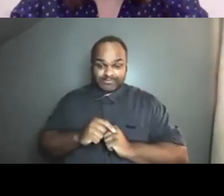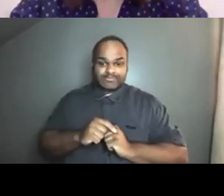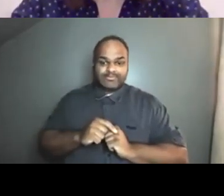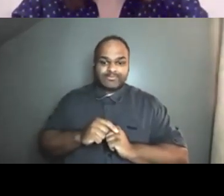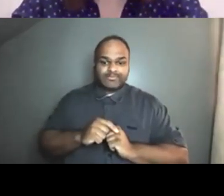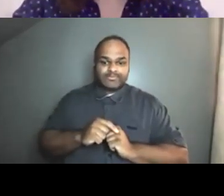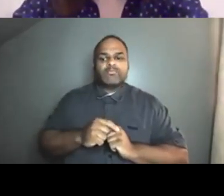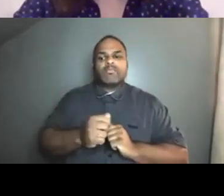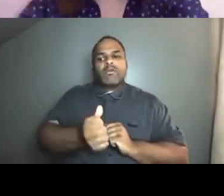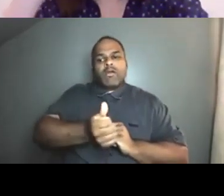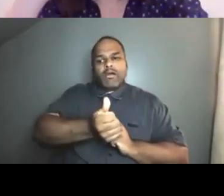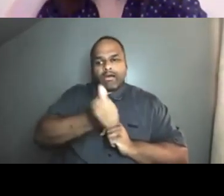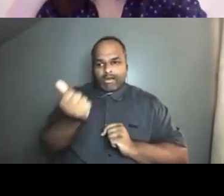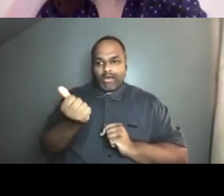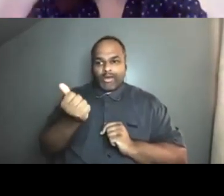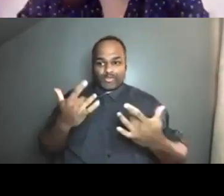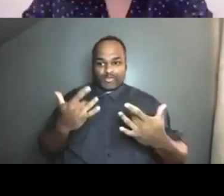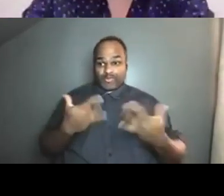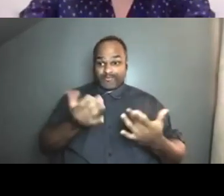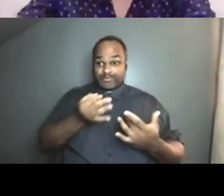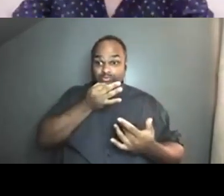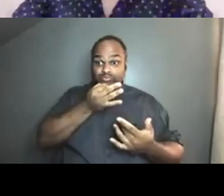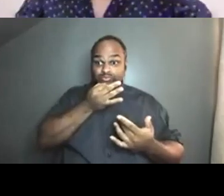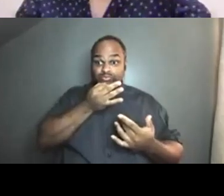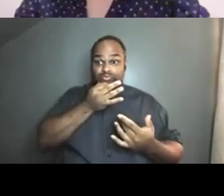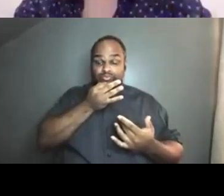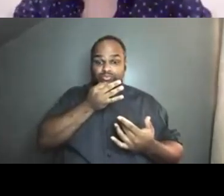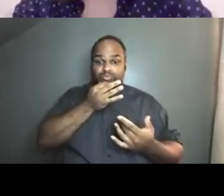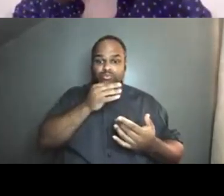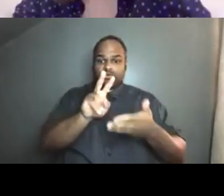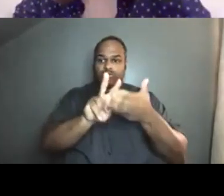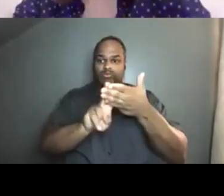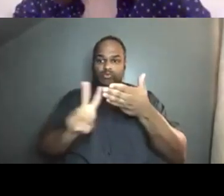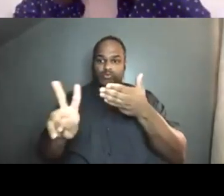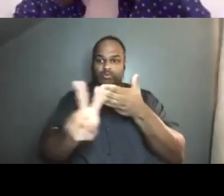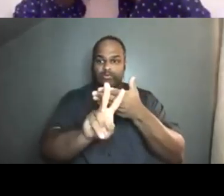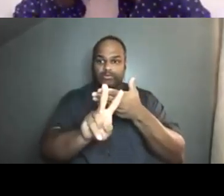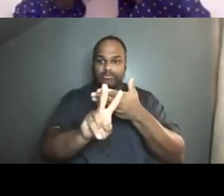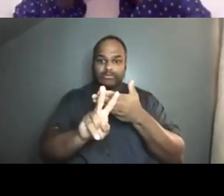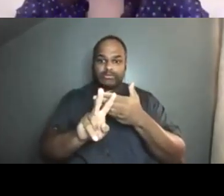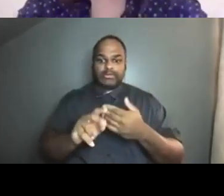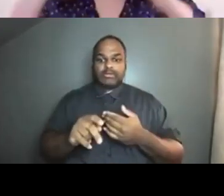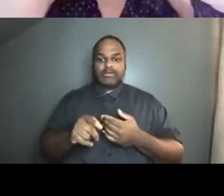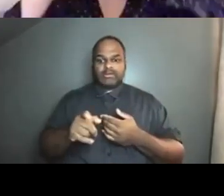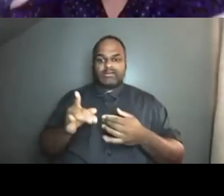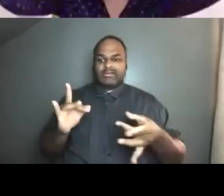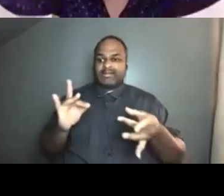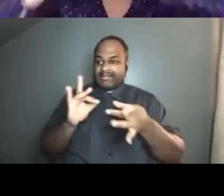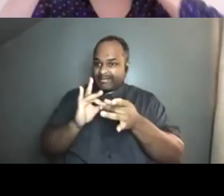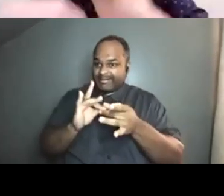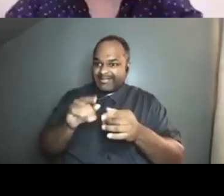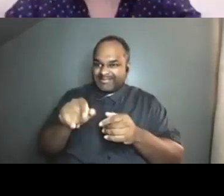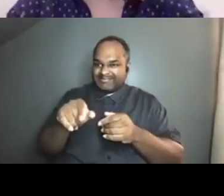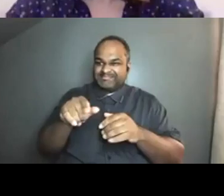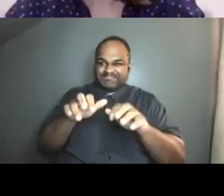to another event that we have coming up in 2 weeks. I will put a link to this event in a second